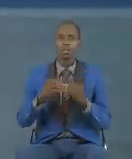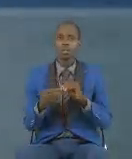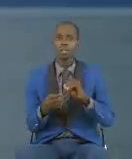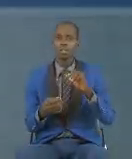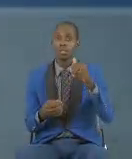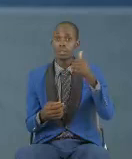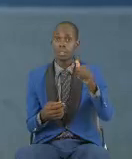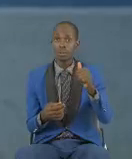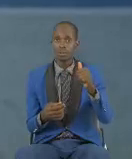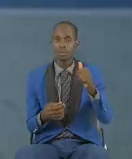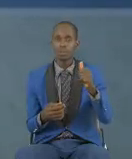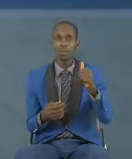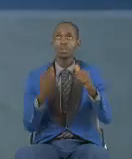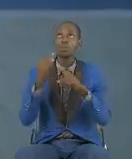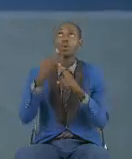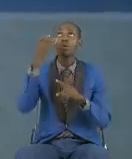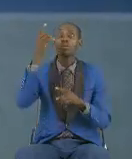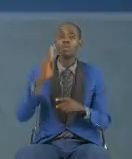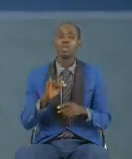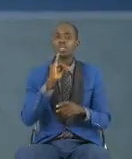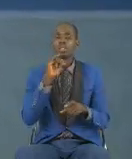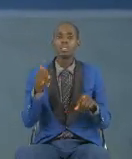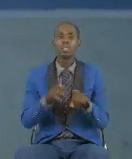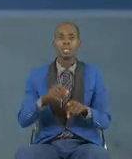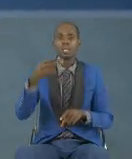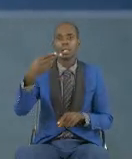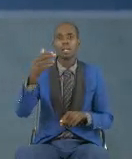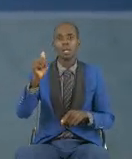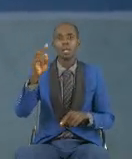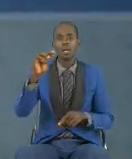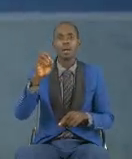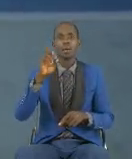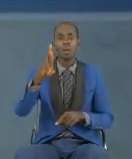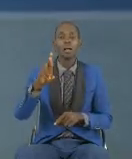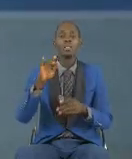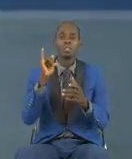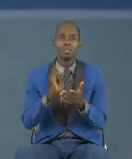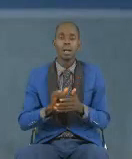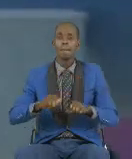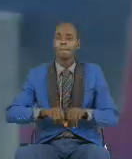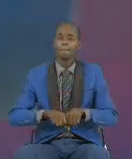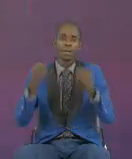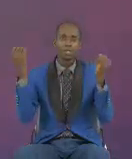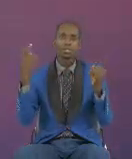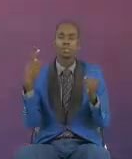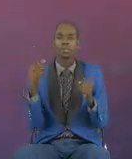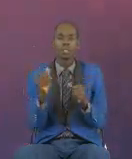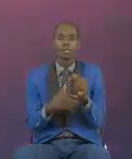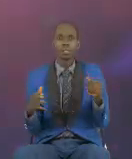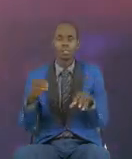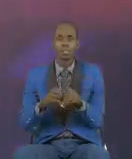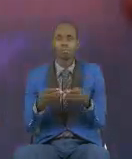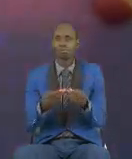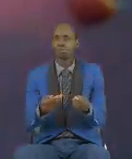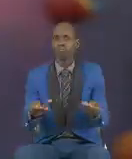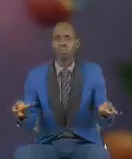number 10, it's like hammer. And like a hammer that breaketh the rock in pieces. Any rocky thing